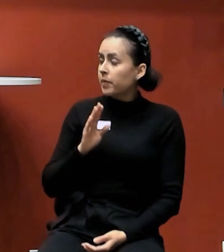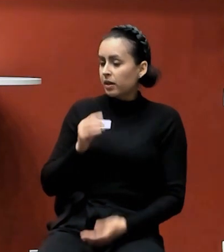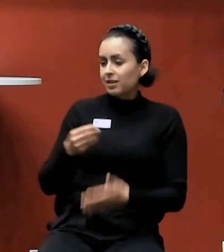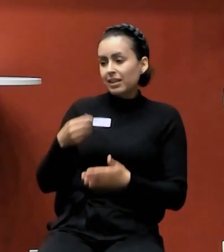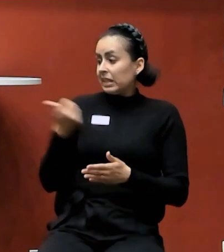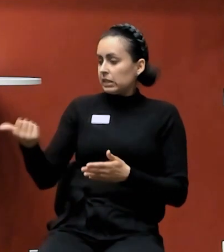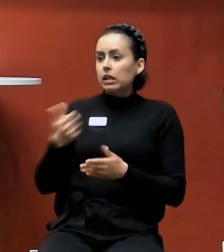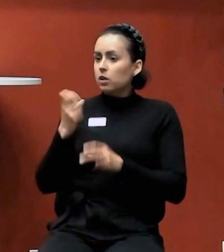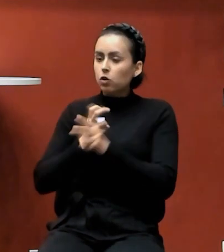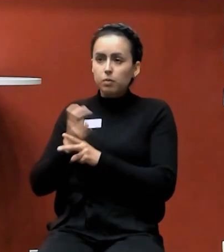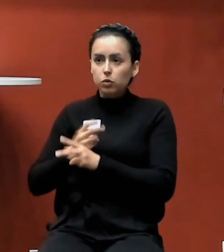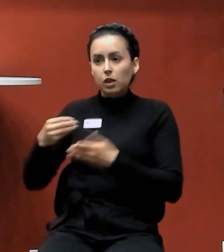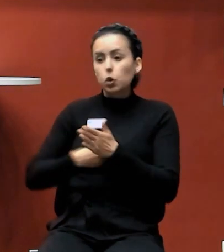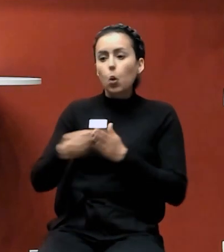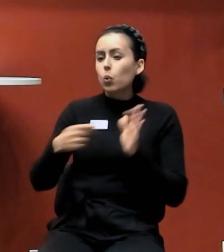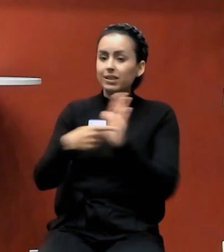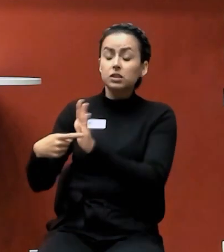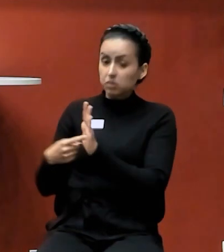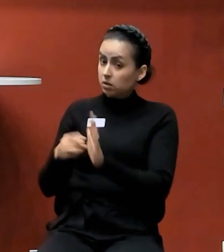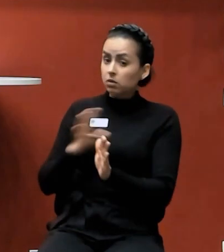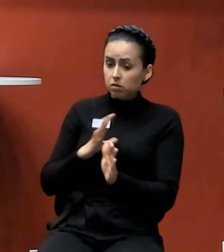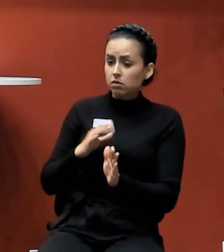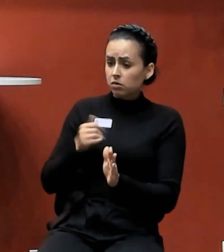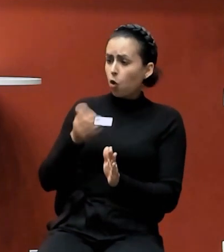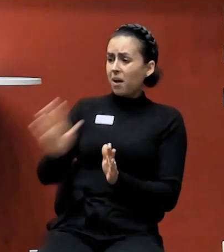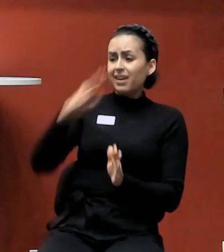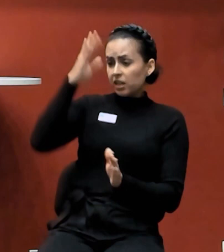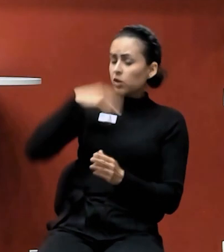tokenism yourself? Or what is your personal experience with this